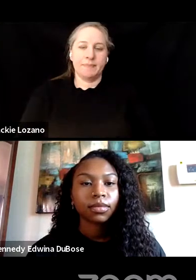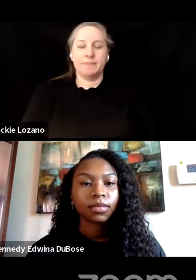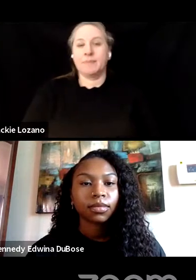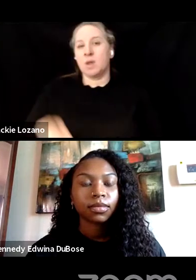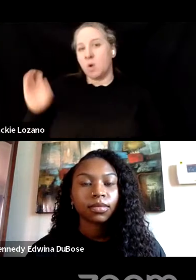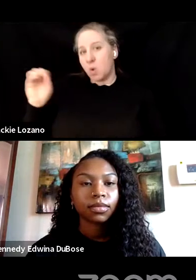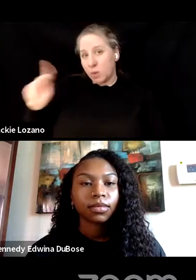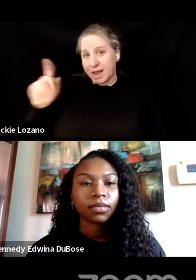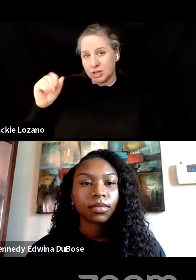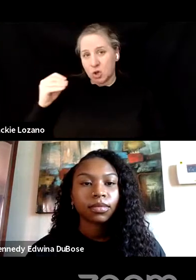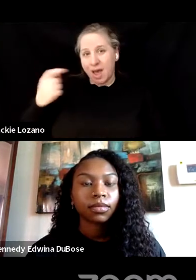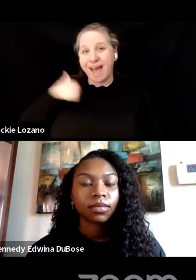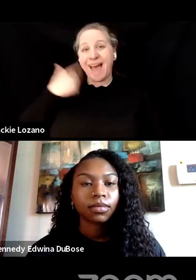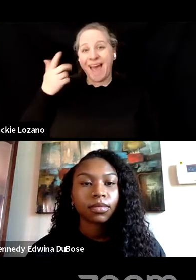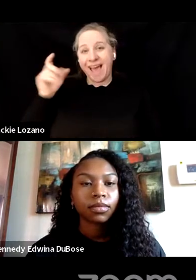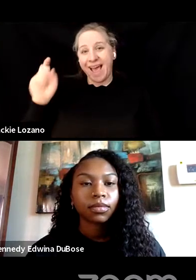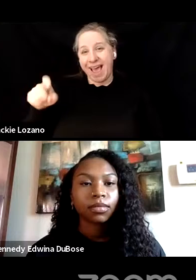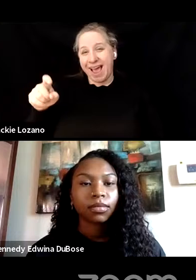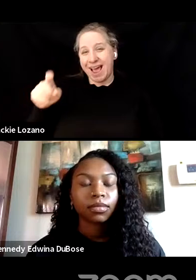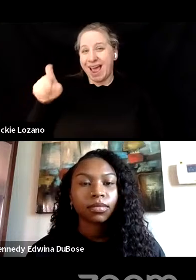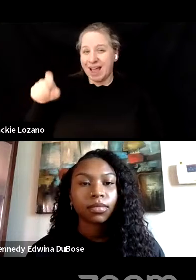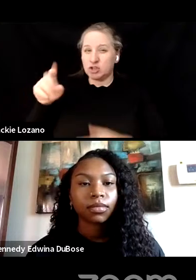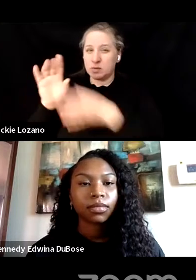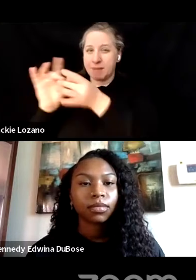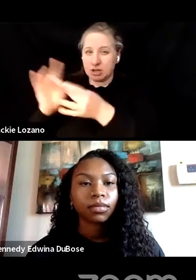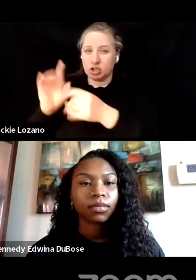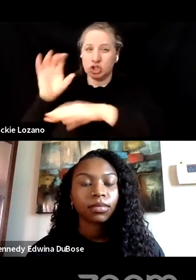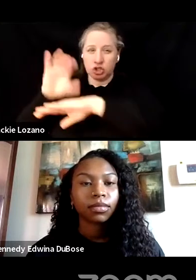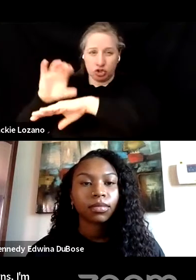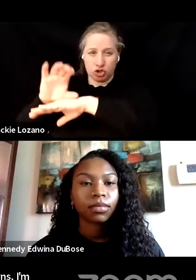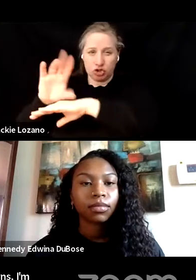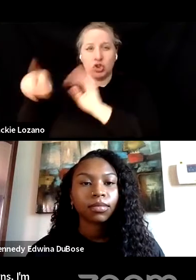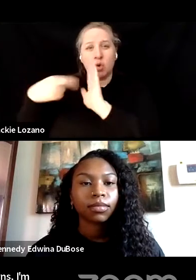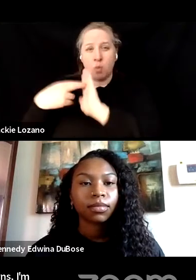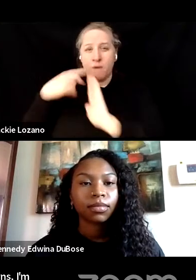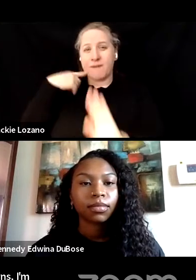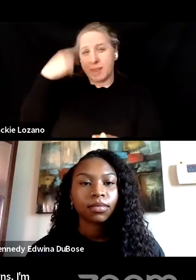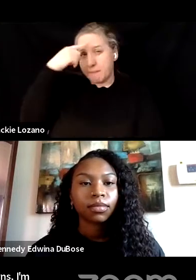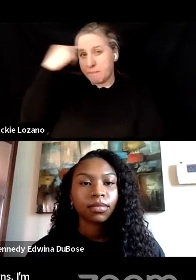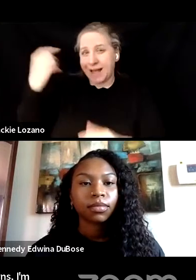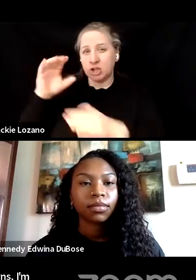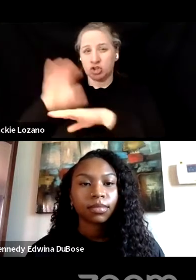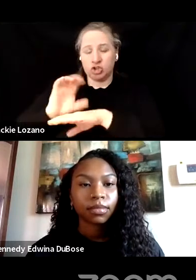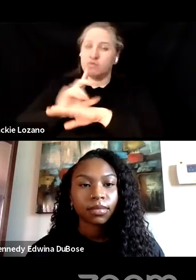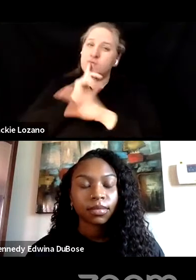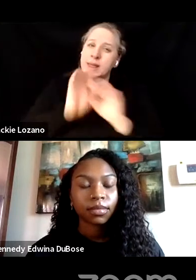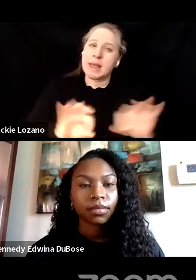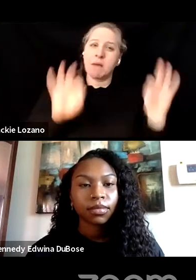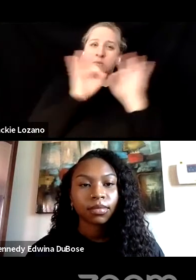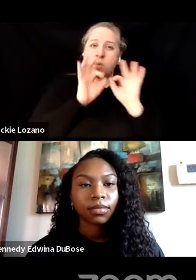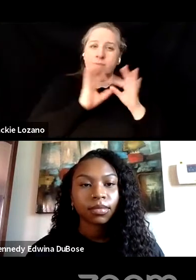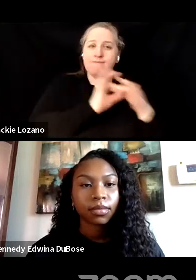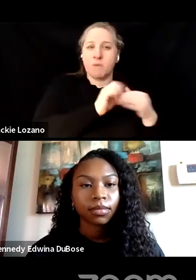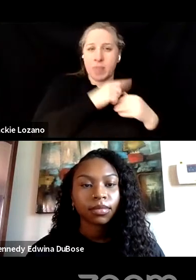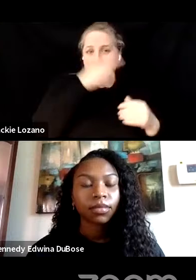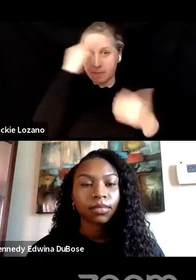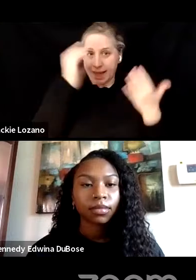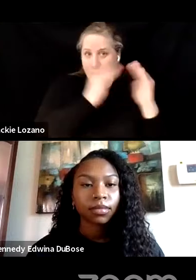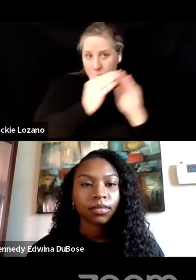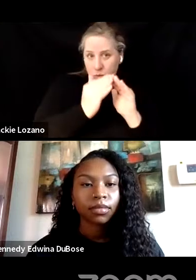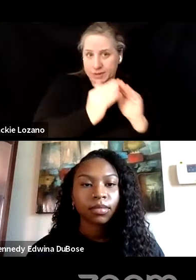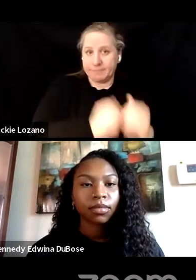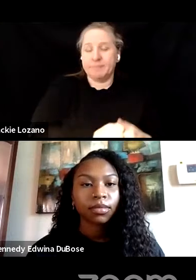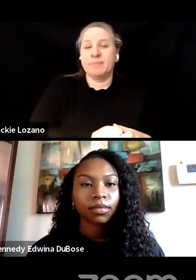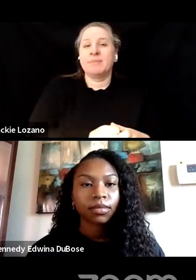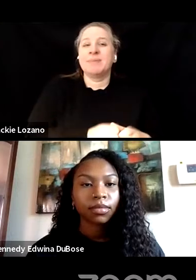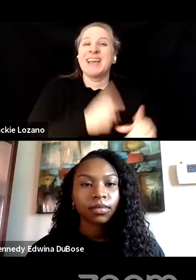Okay, so I had to mention the church. The role of the Black church is very, very important to the Black community. It